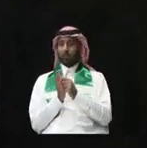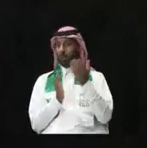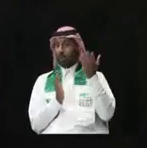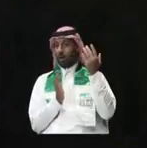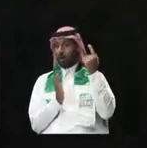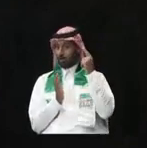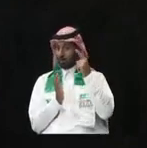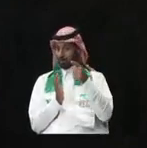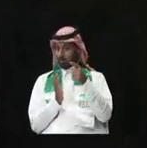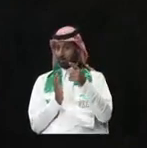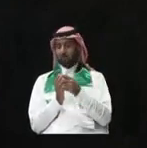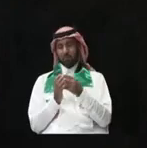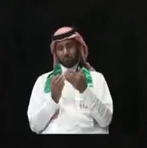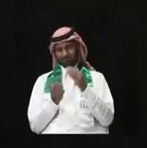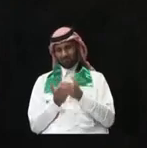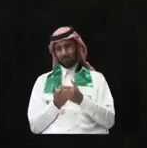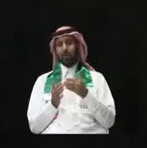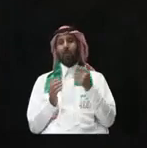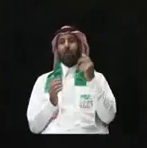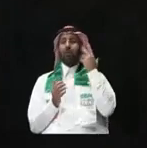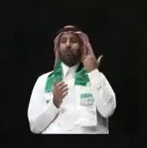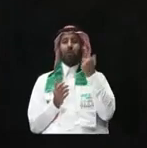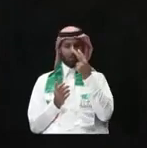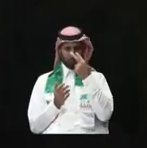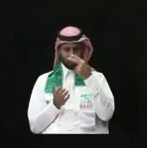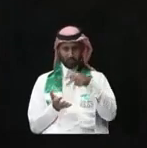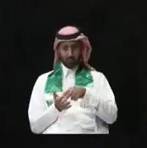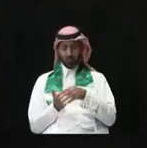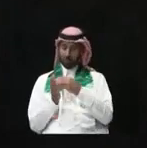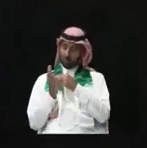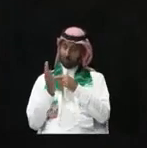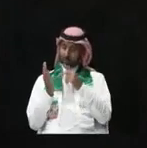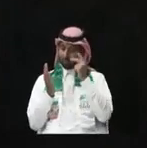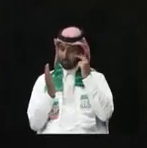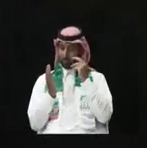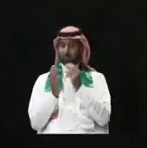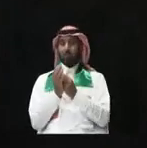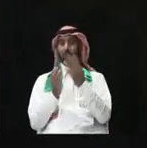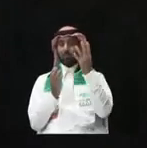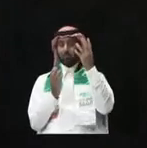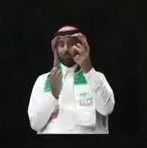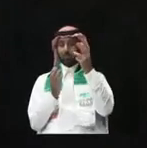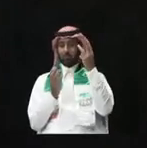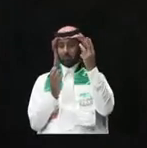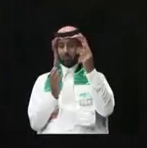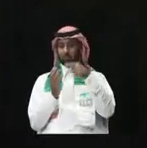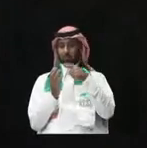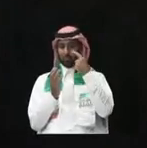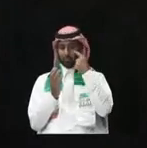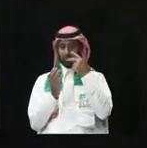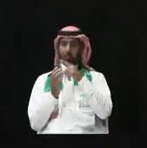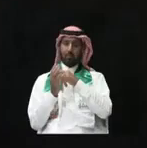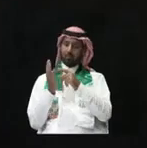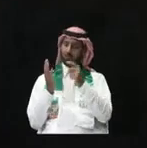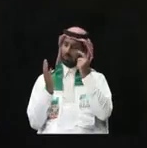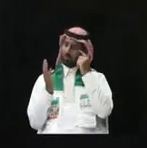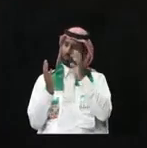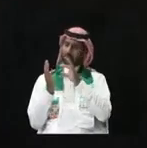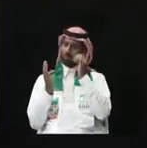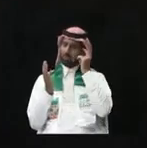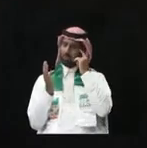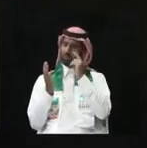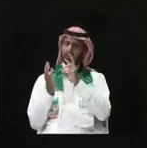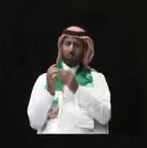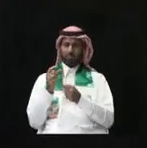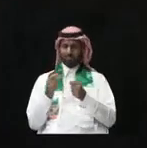yesterday, we stopped by. Look again at the text on page 13. At the text, list 5 of the